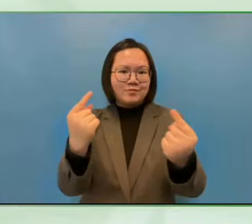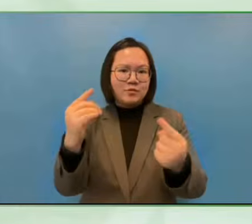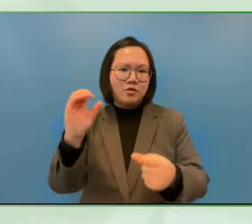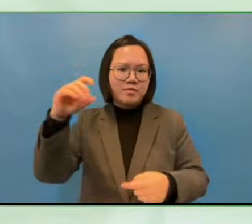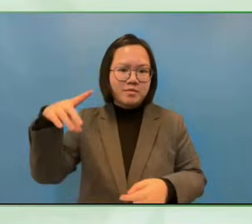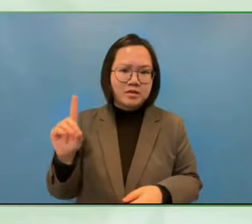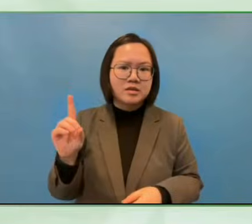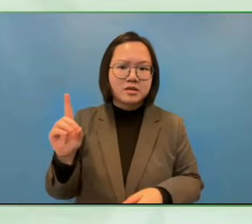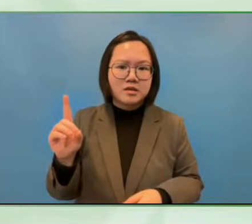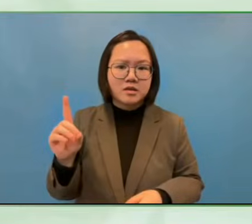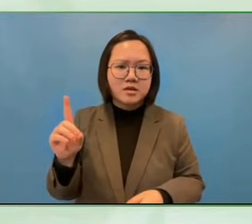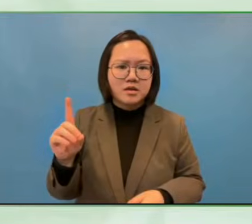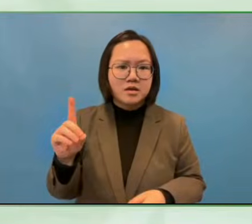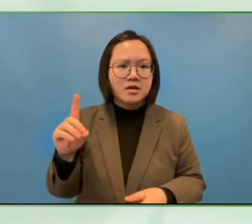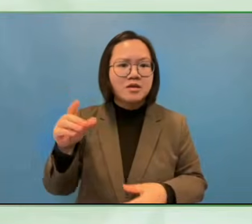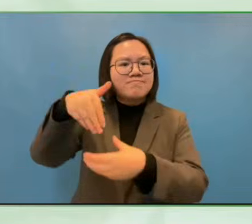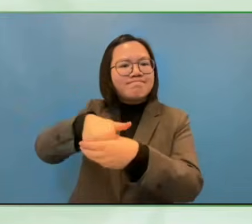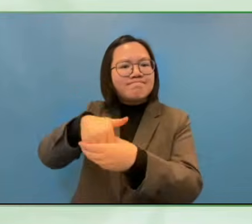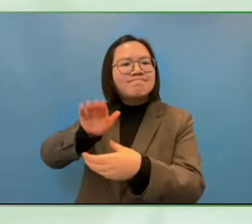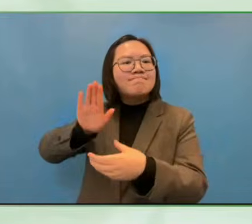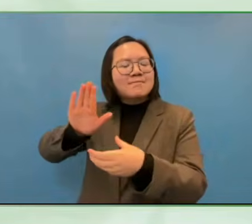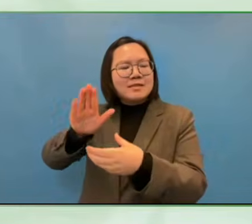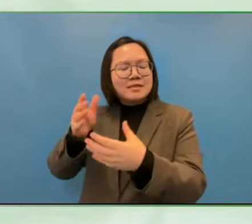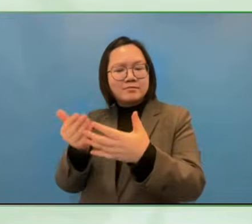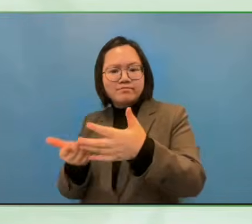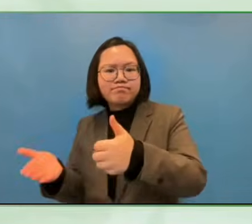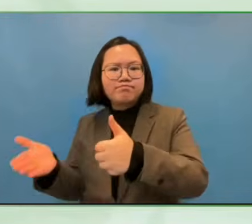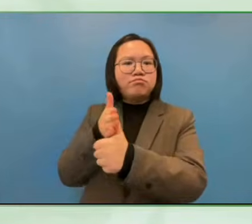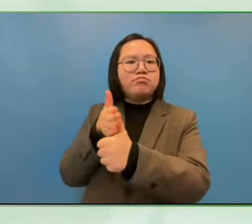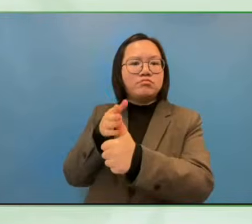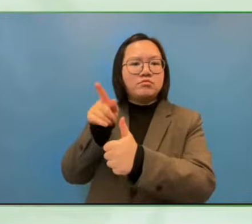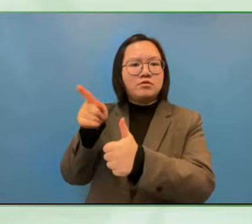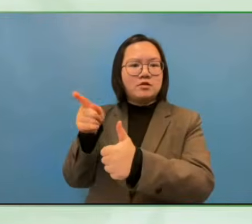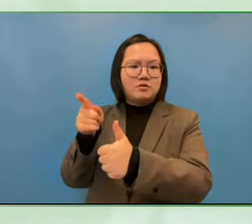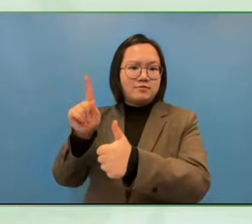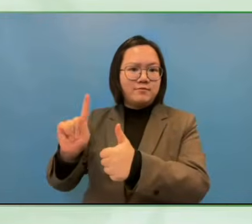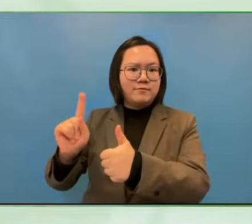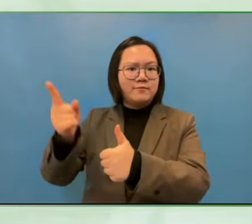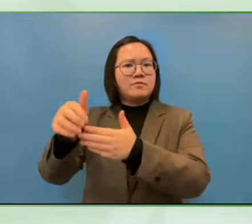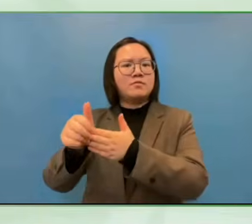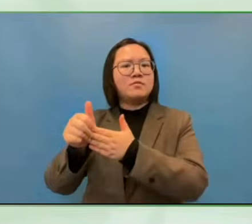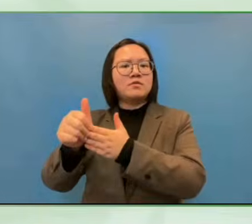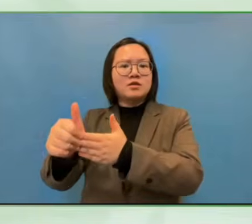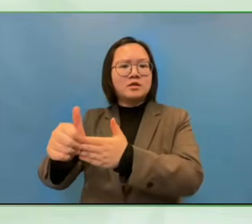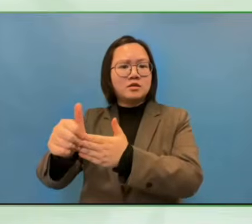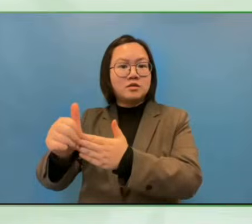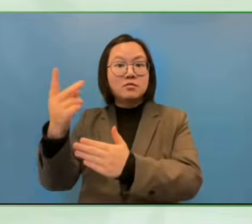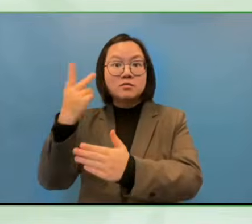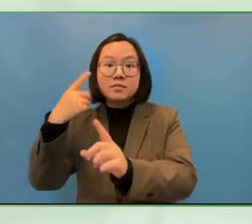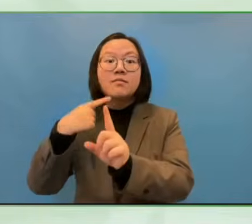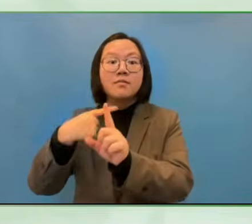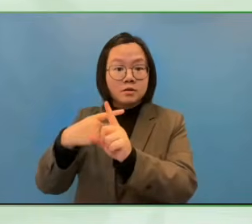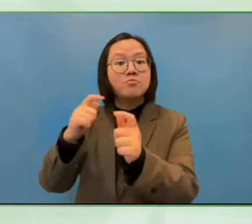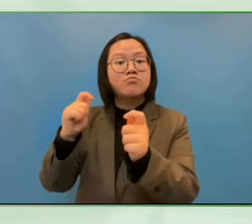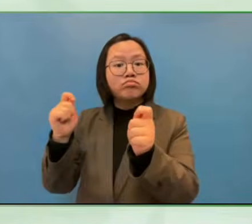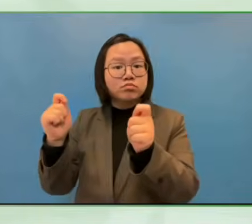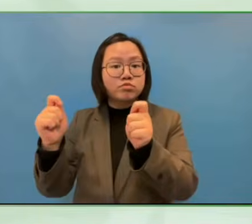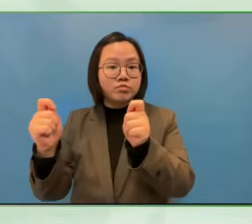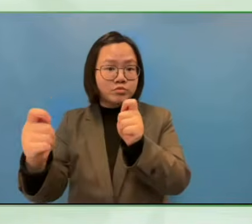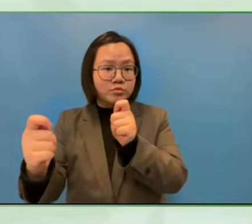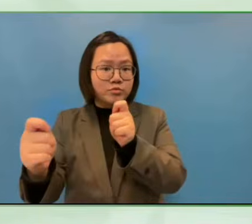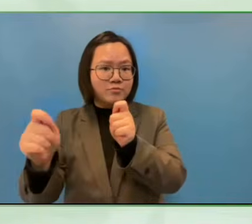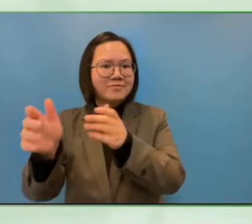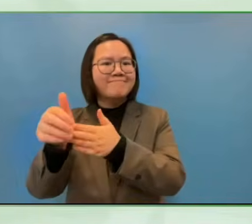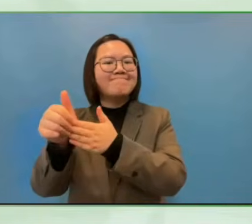They possess leadership, they possess problem-solving skills, and they're able to shape climate responses